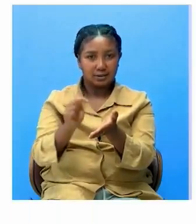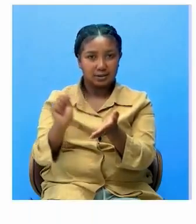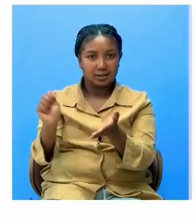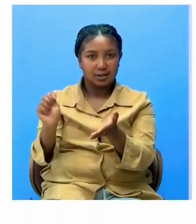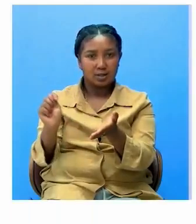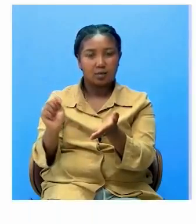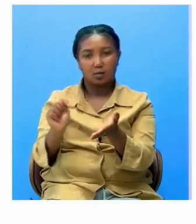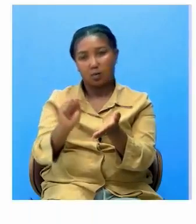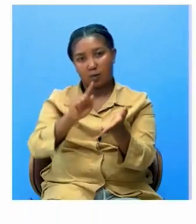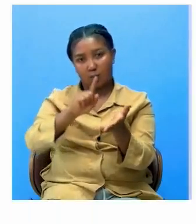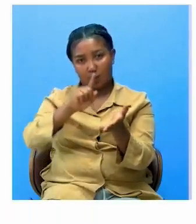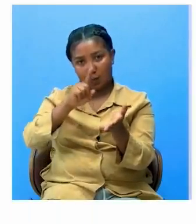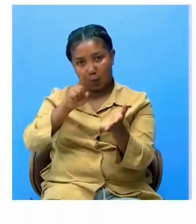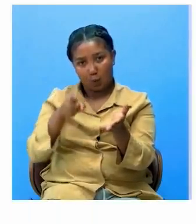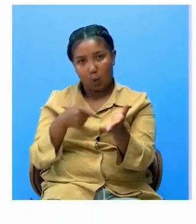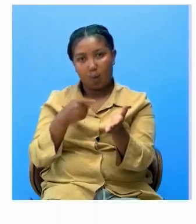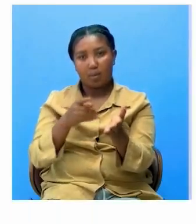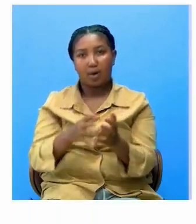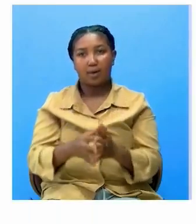comma,